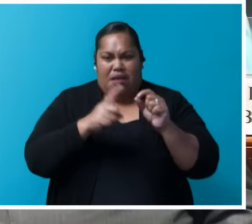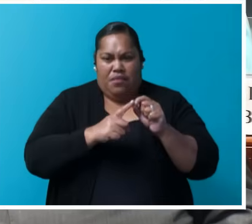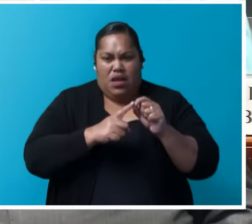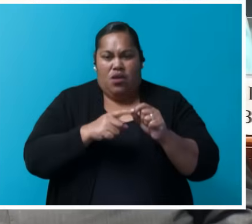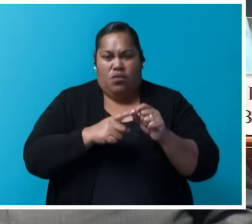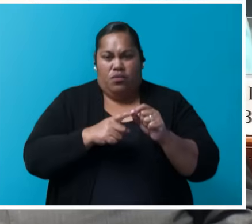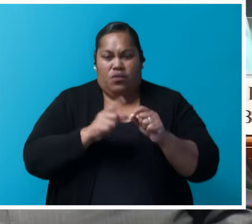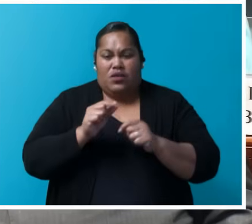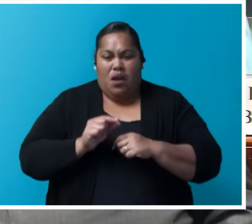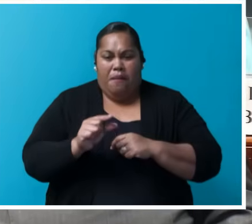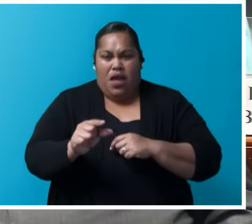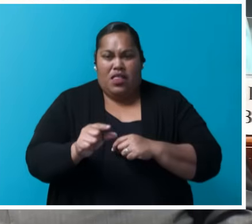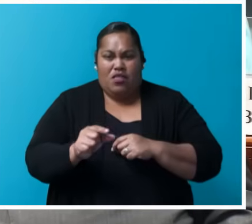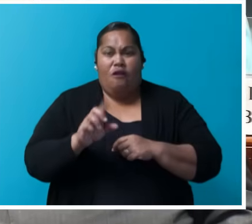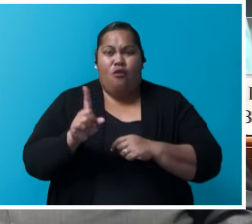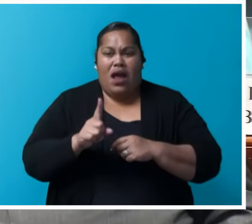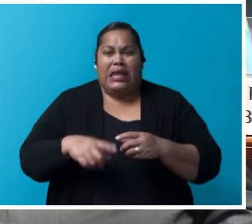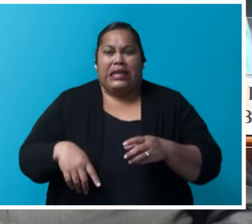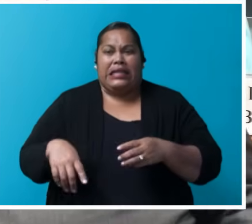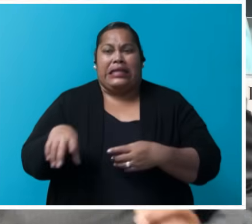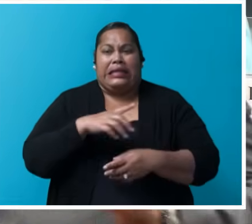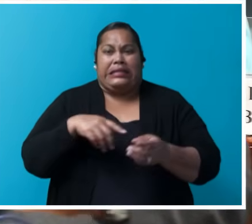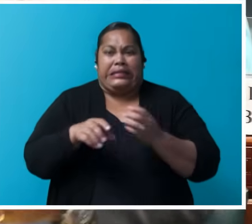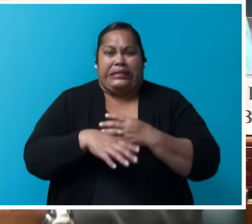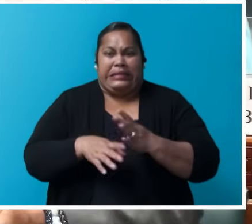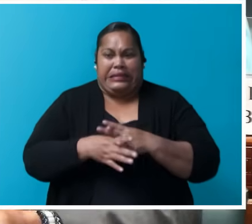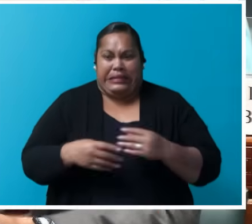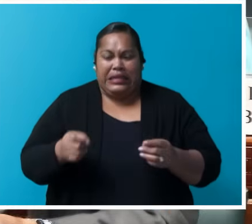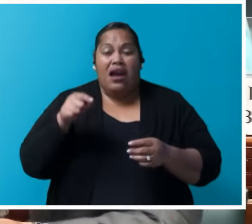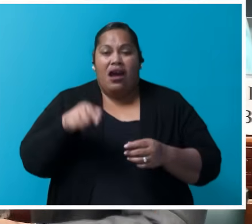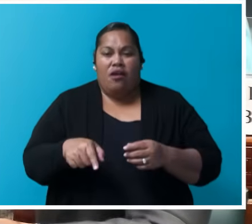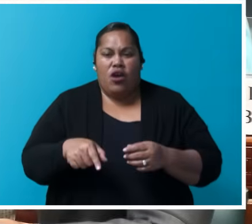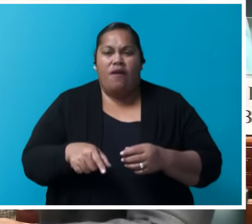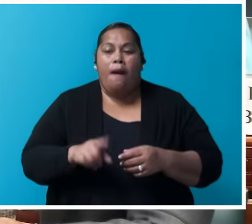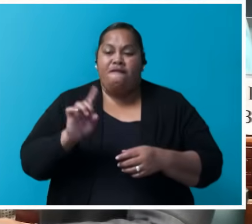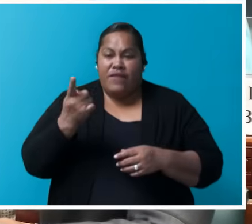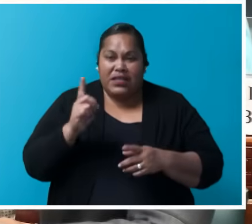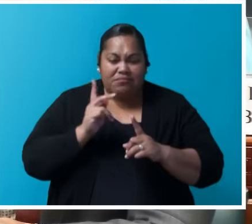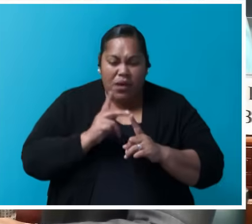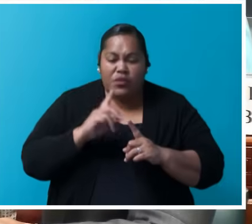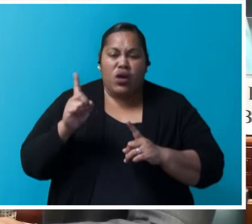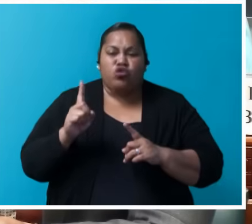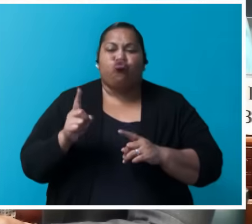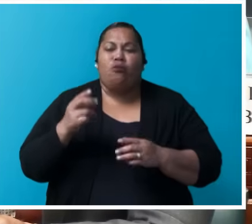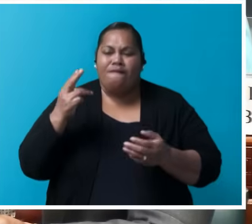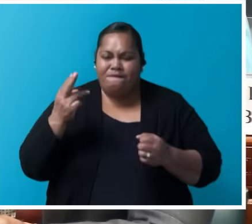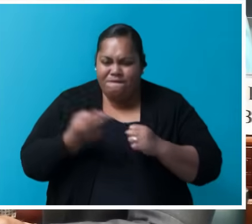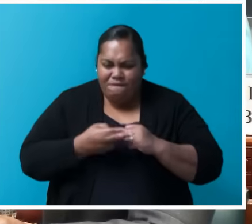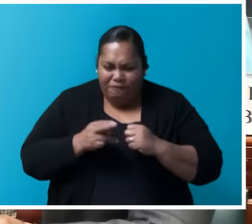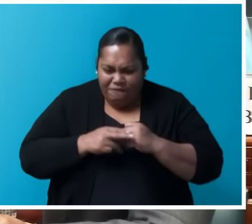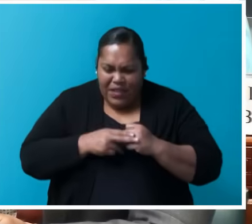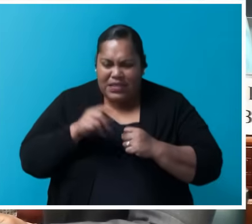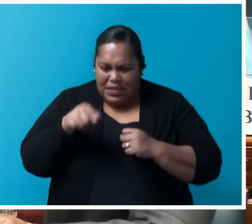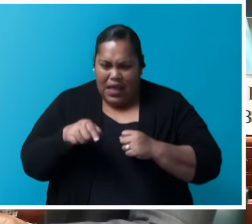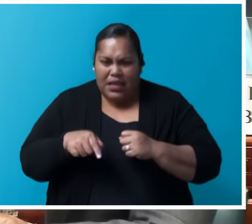path to a fiscal disaster. Our first priority was to fix the fiscal situation. We had to ensure that the government is